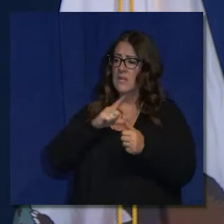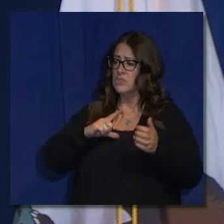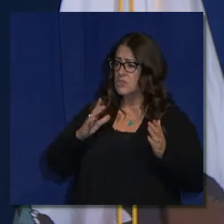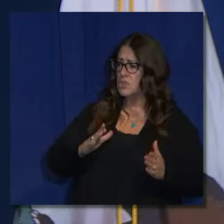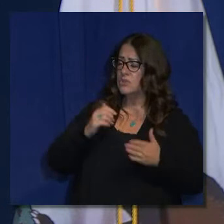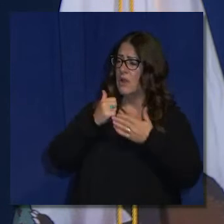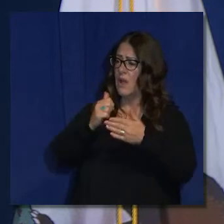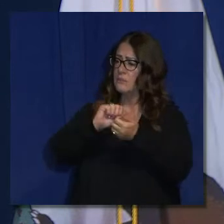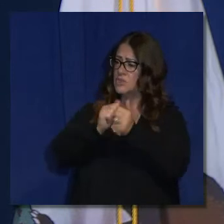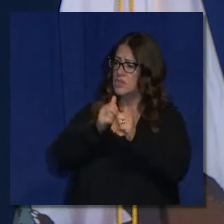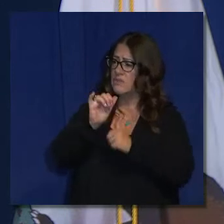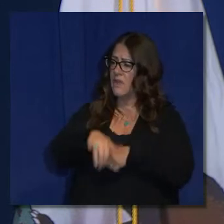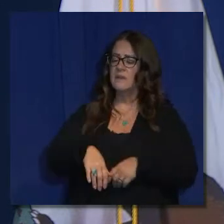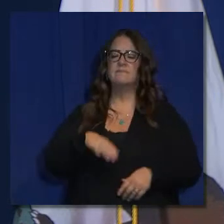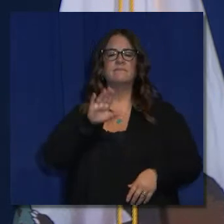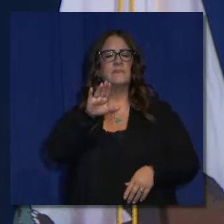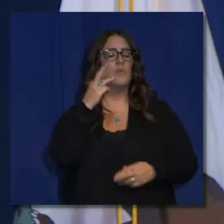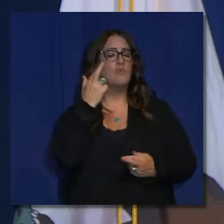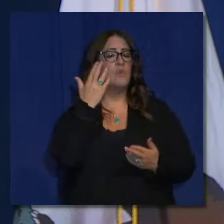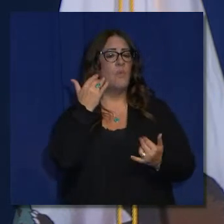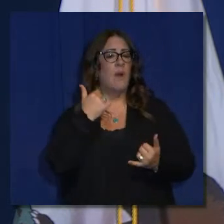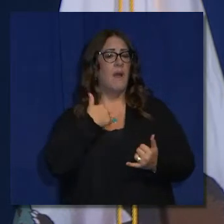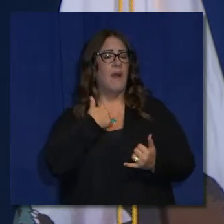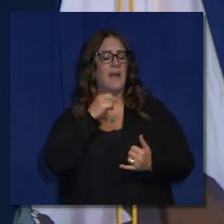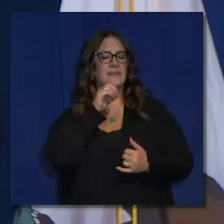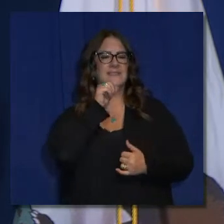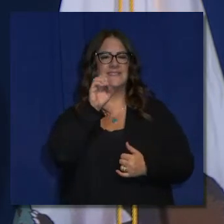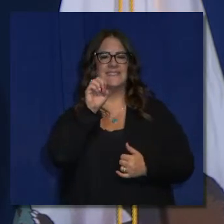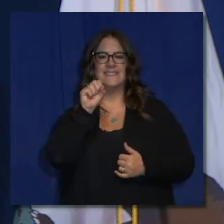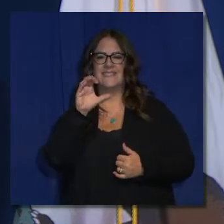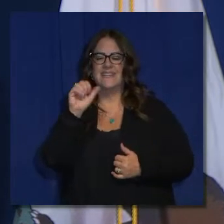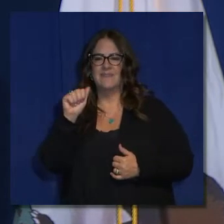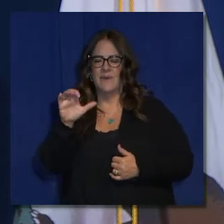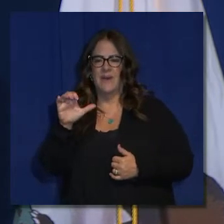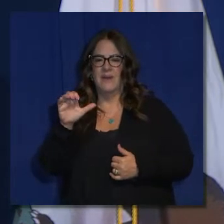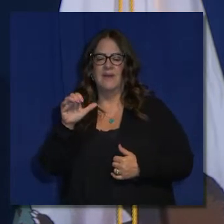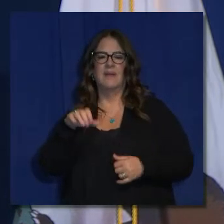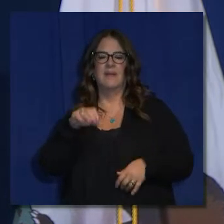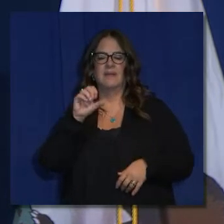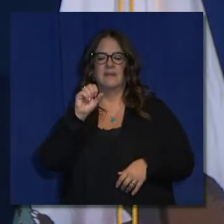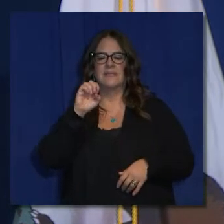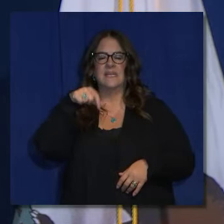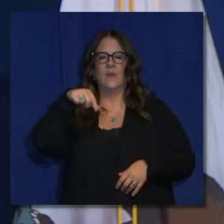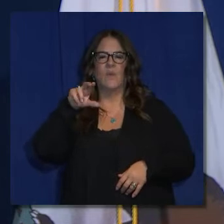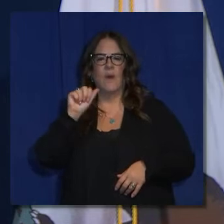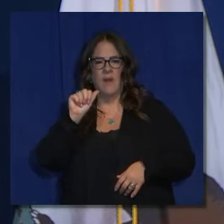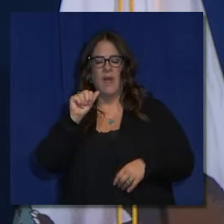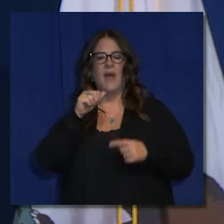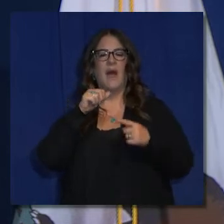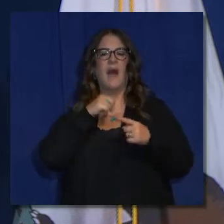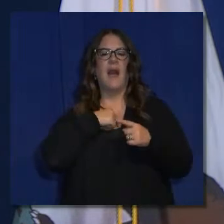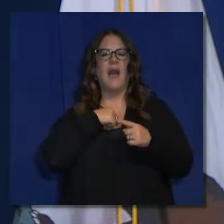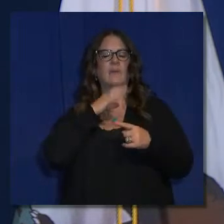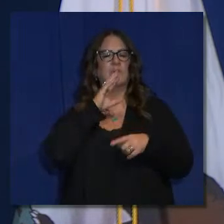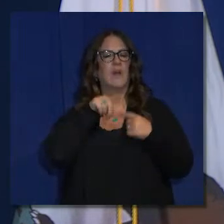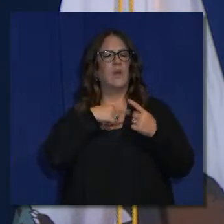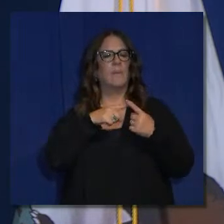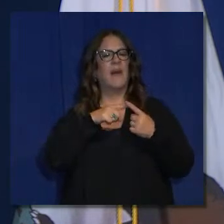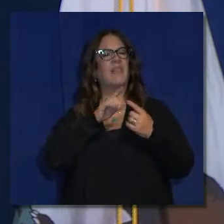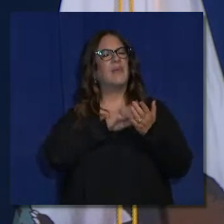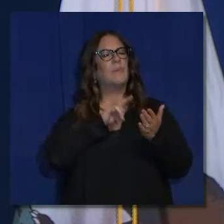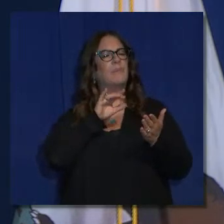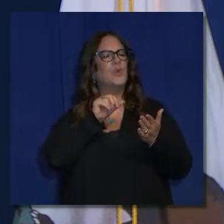to change it. Well, I criticized, not CEQA, I criticized the abuse of CEQA. And I highlighted and referenced a